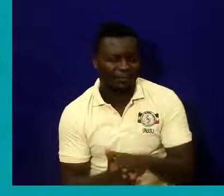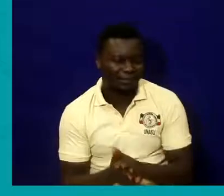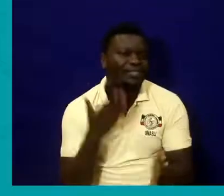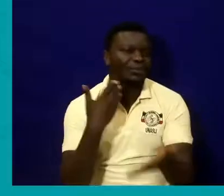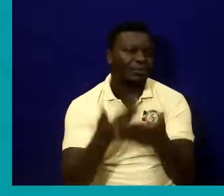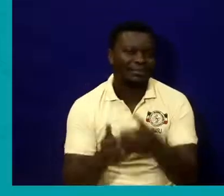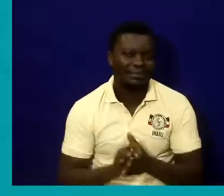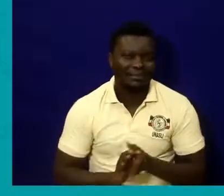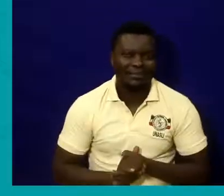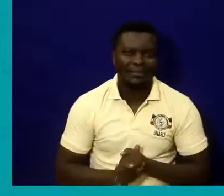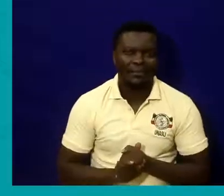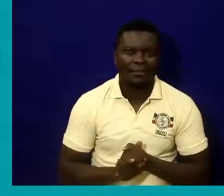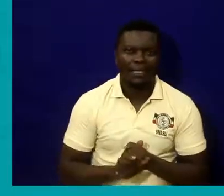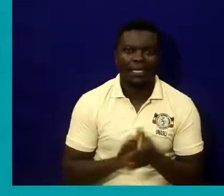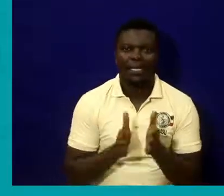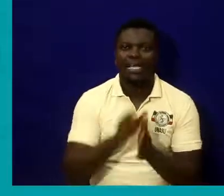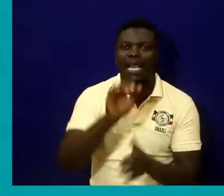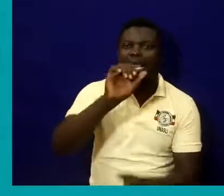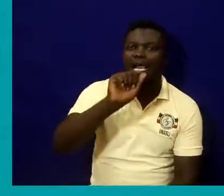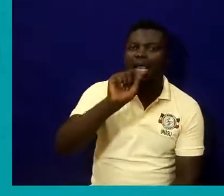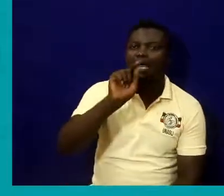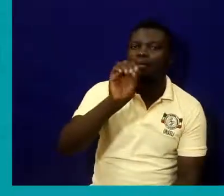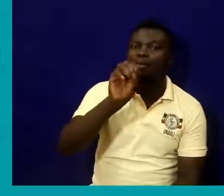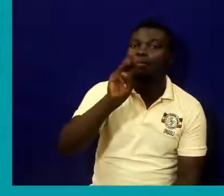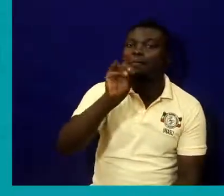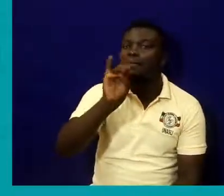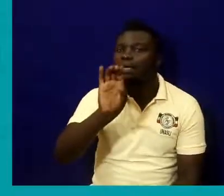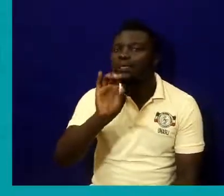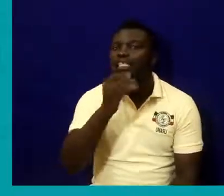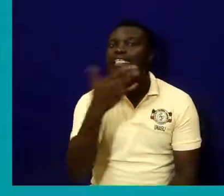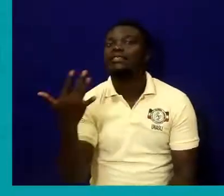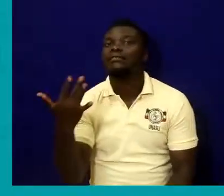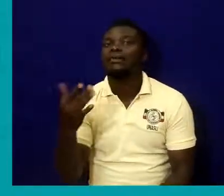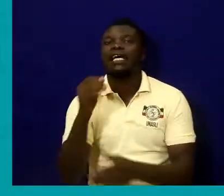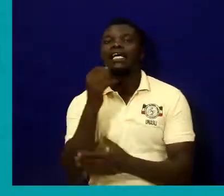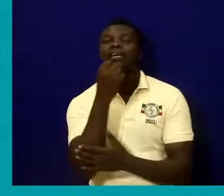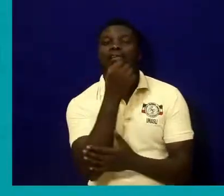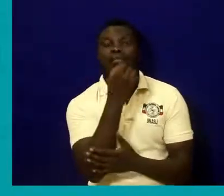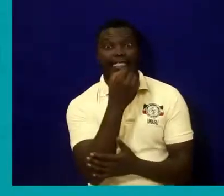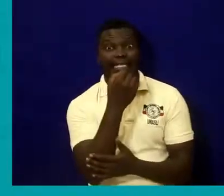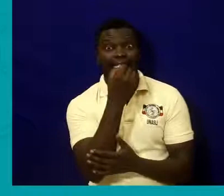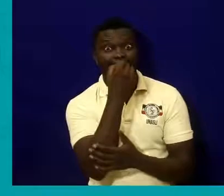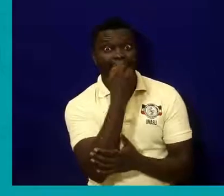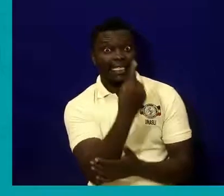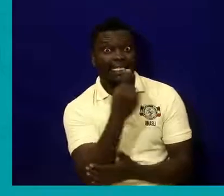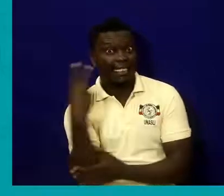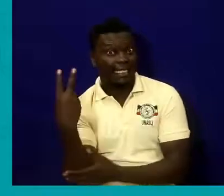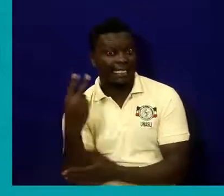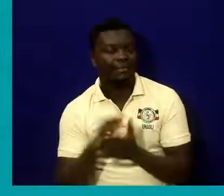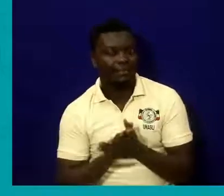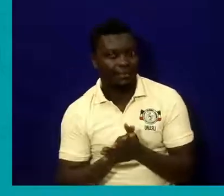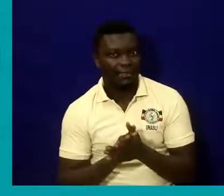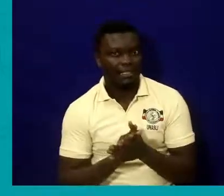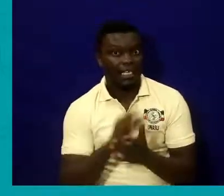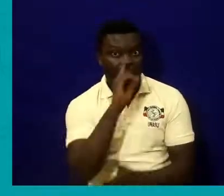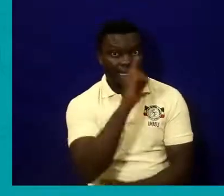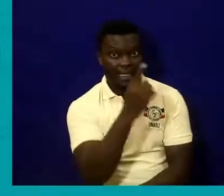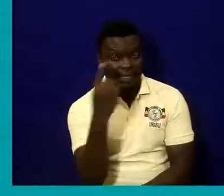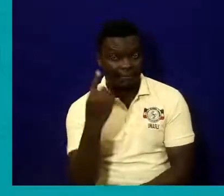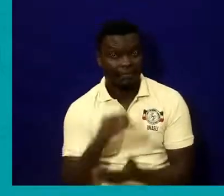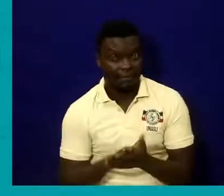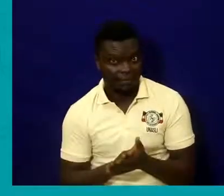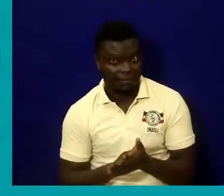Oh, good. Atomic number is 11 in figures. Atomic